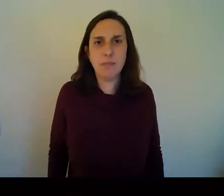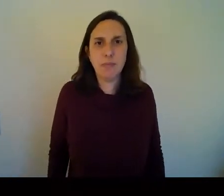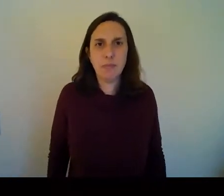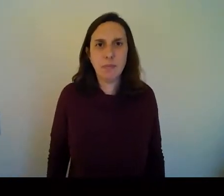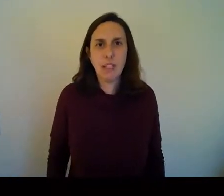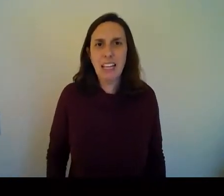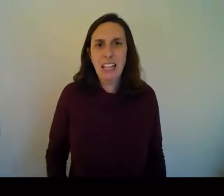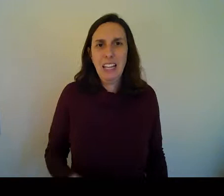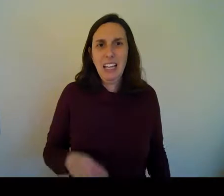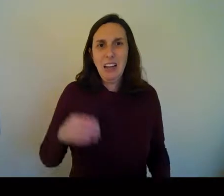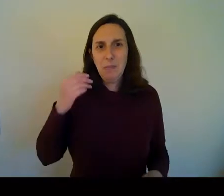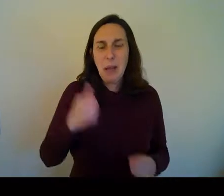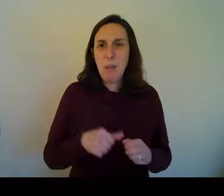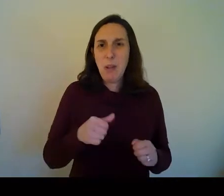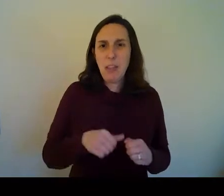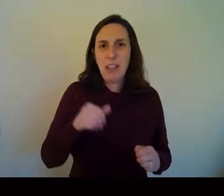polynomials needed these to be integers.